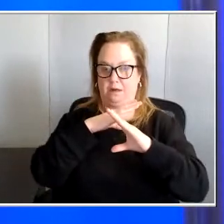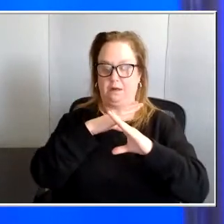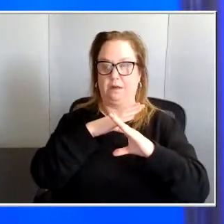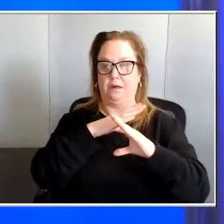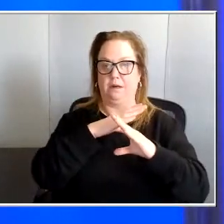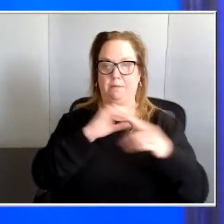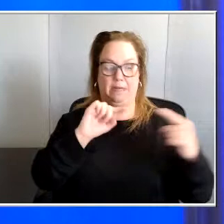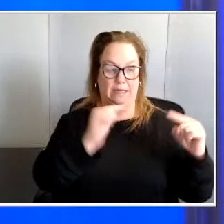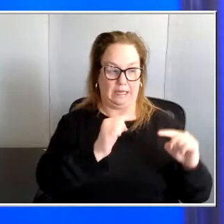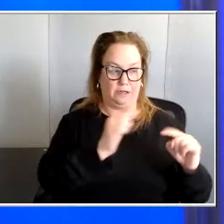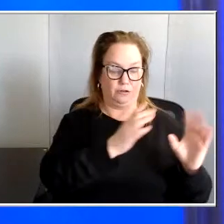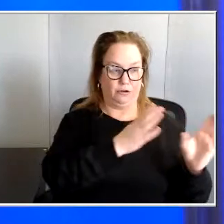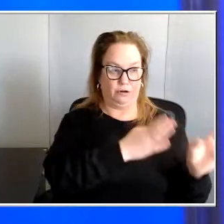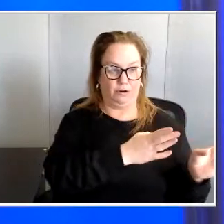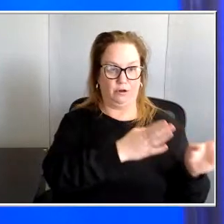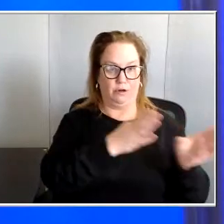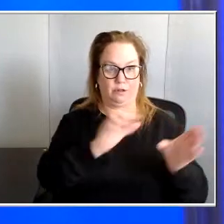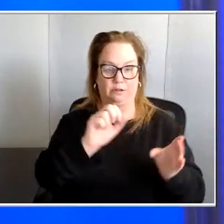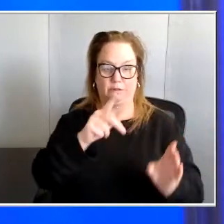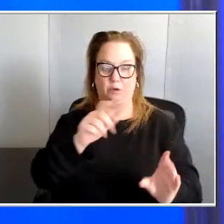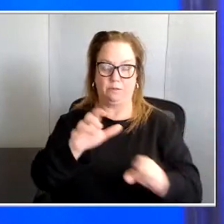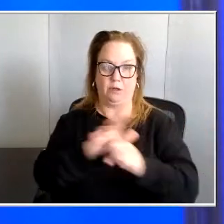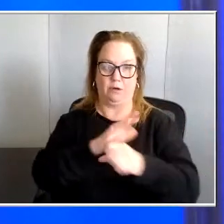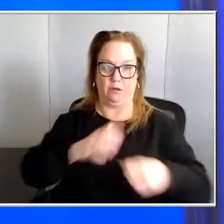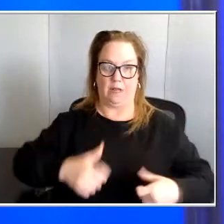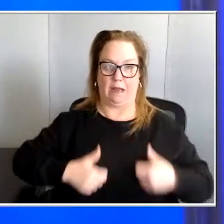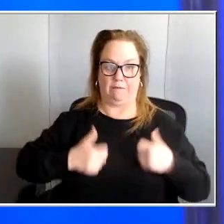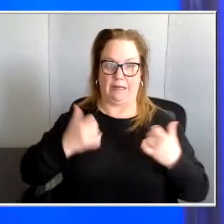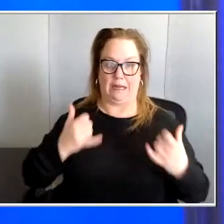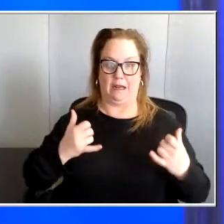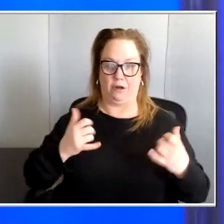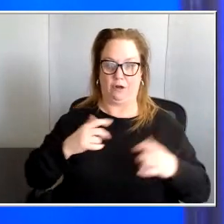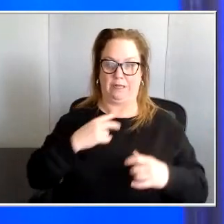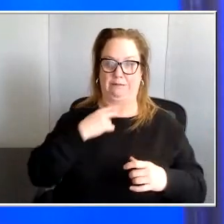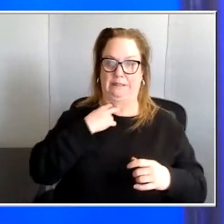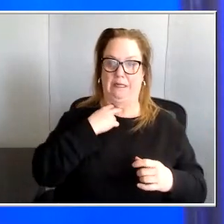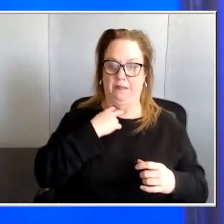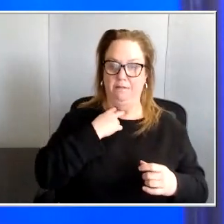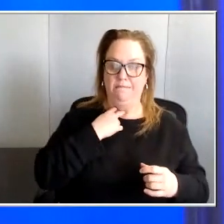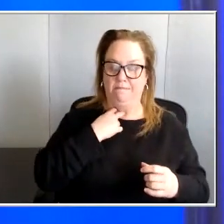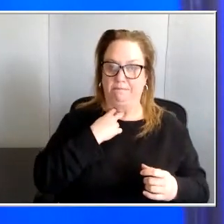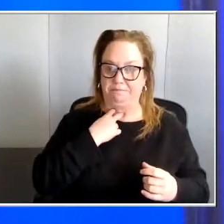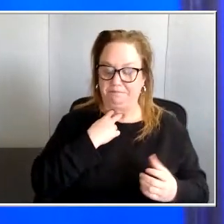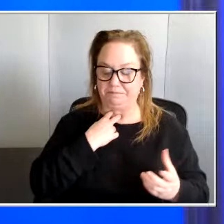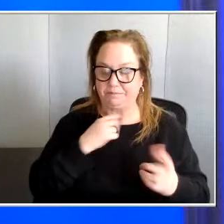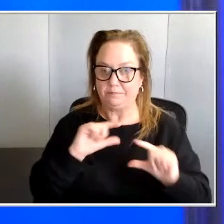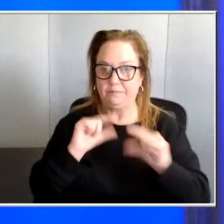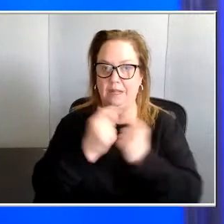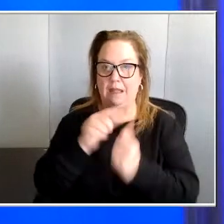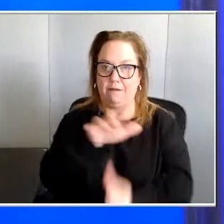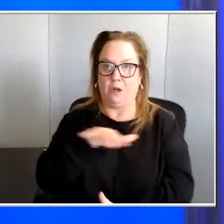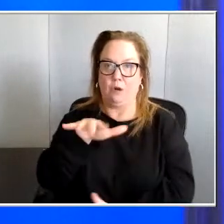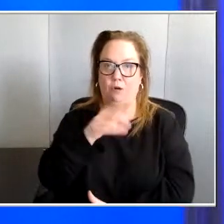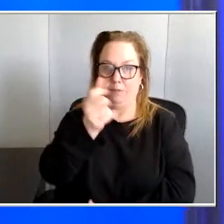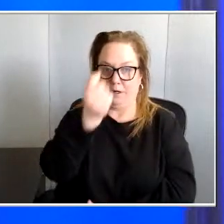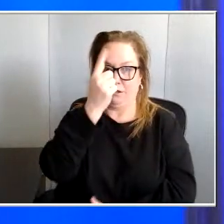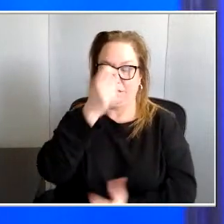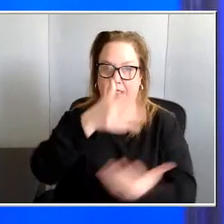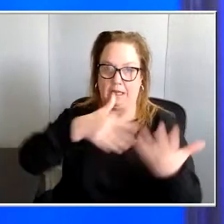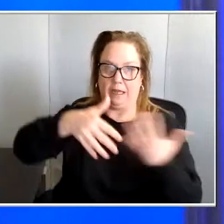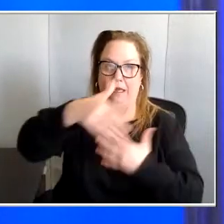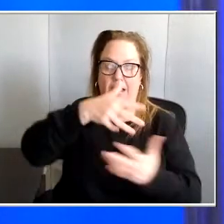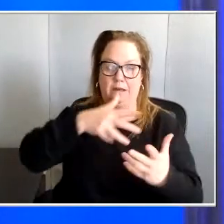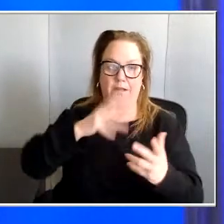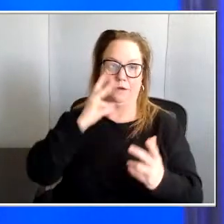injured, sports being your entire life, and then now you're kind of stuck. And so having a group that understands what you go through as you're getting back